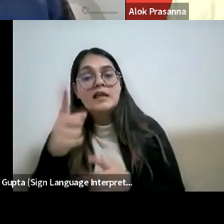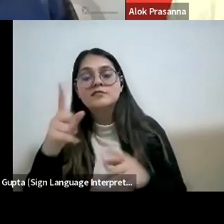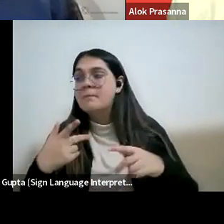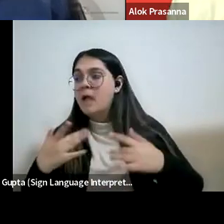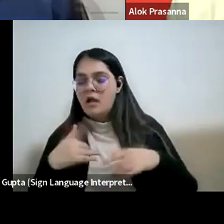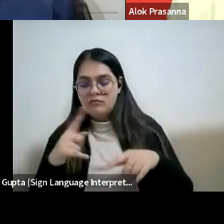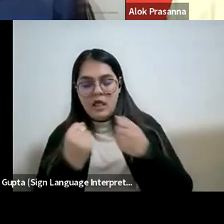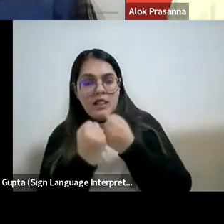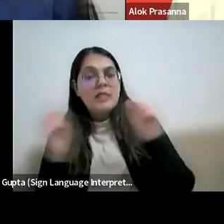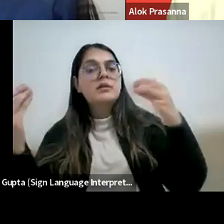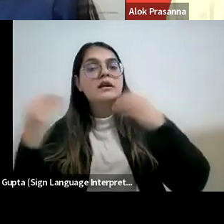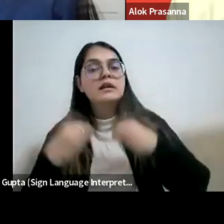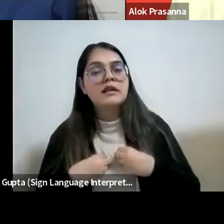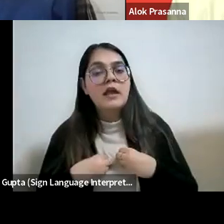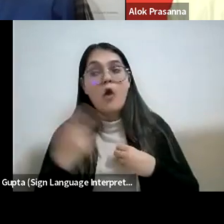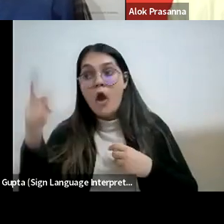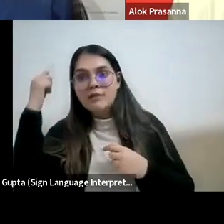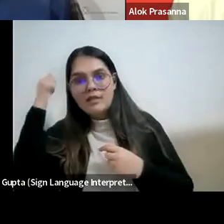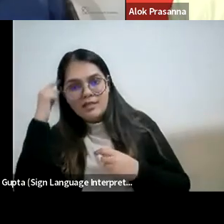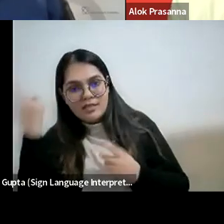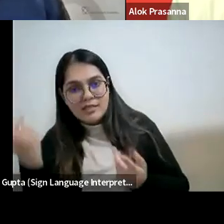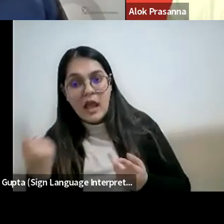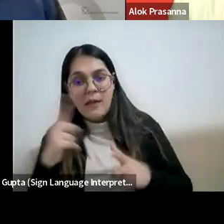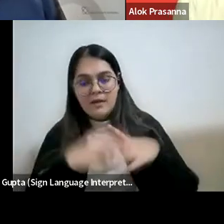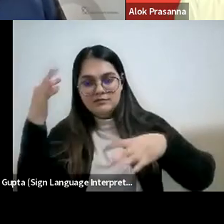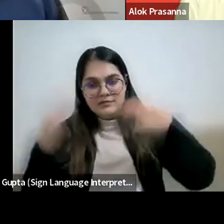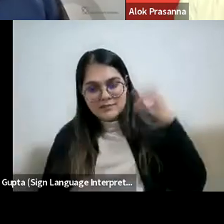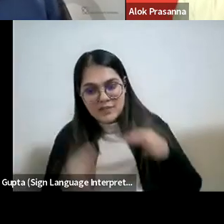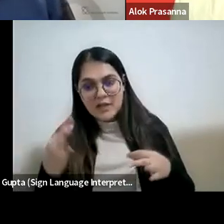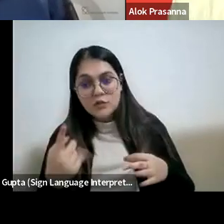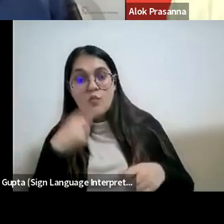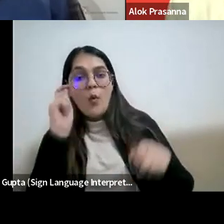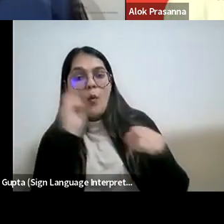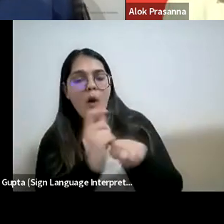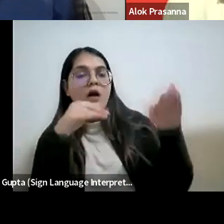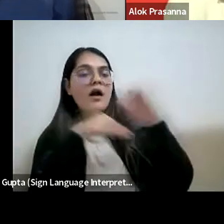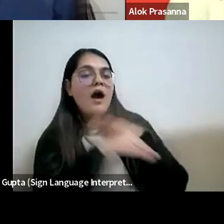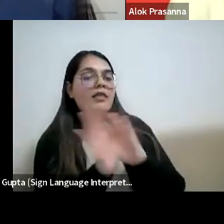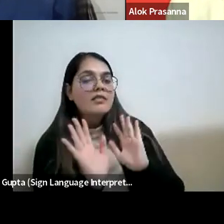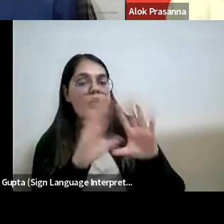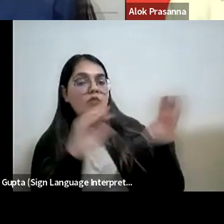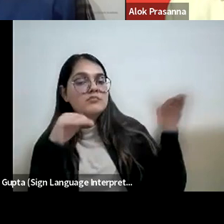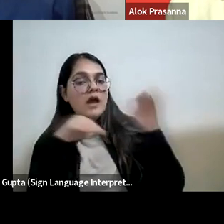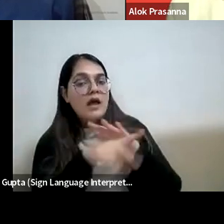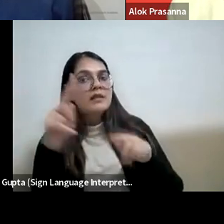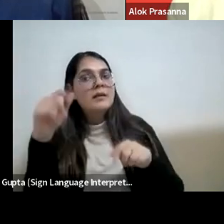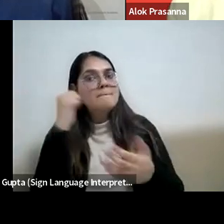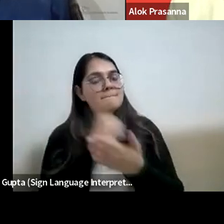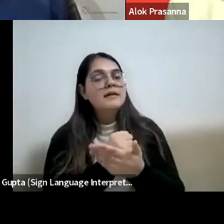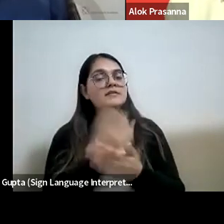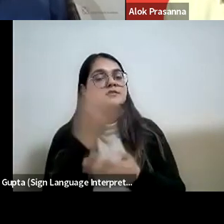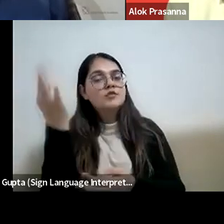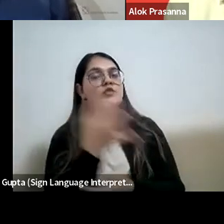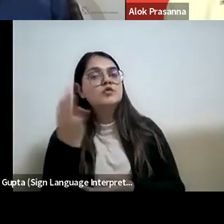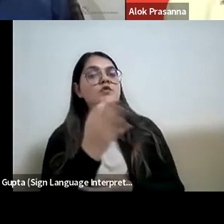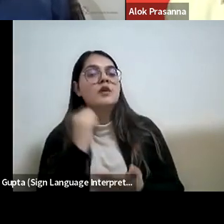the foresightedness of the judges who worked the constitution that all this has come in. We've